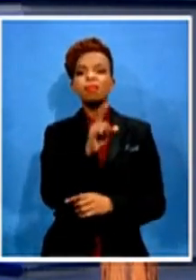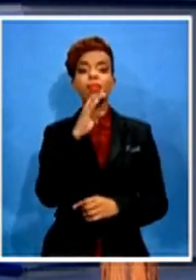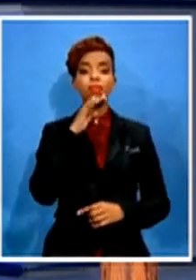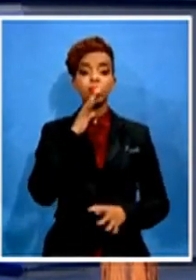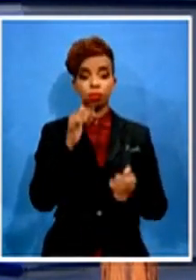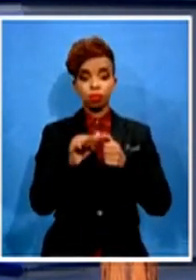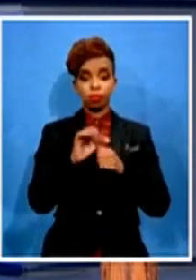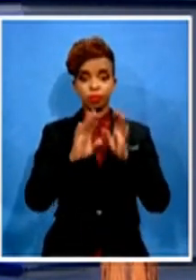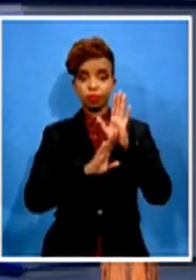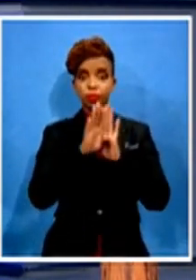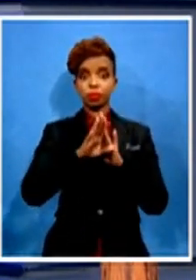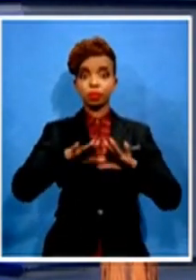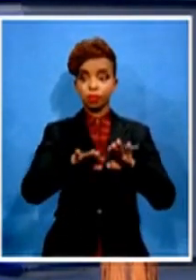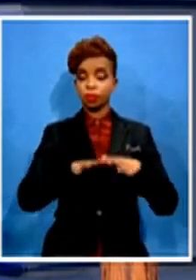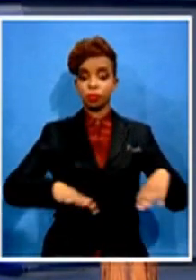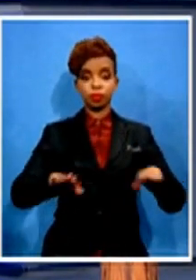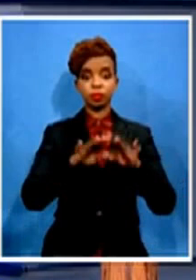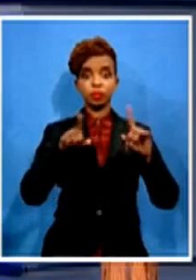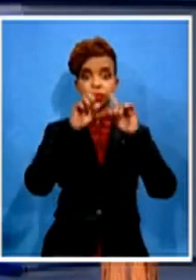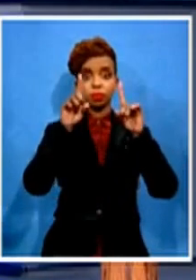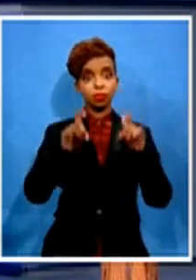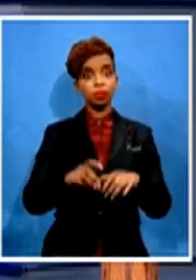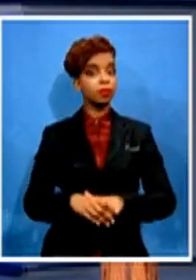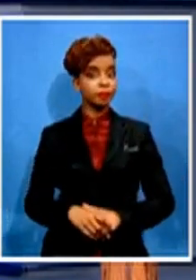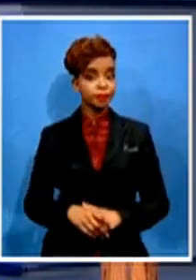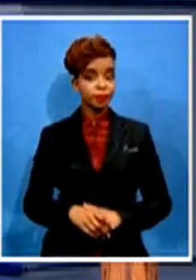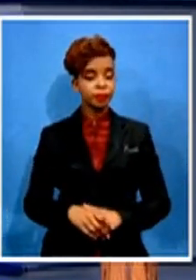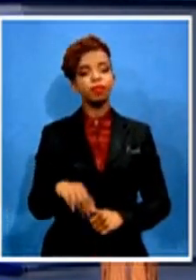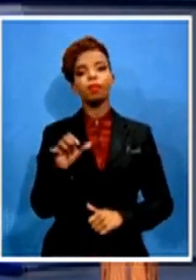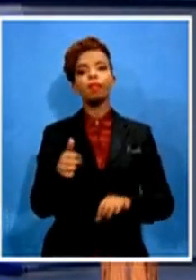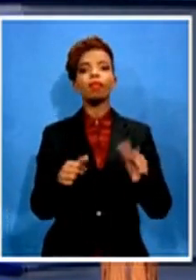hospitals around the country where there has been concerns about inadequate facilities?